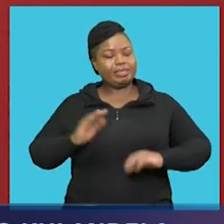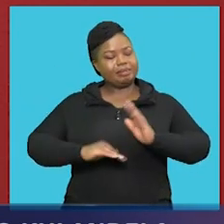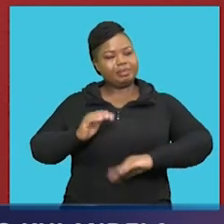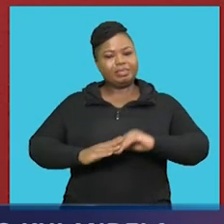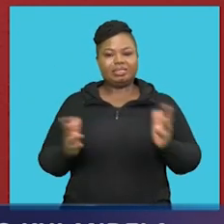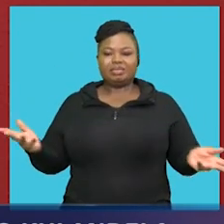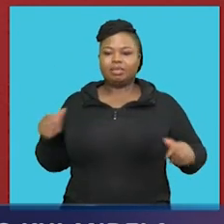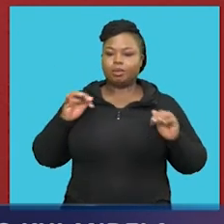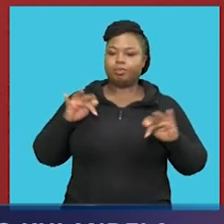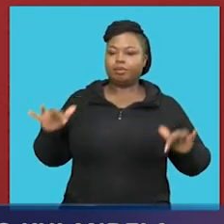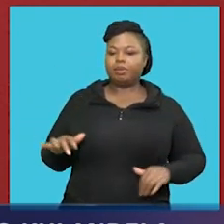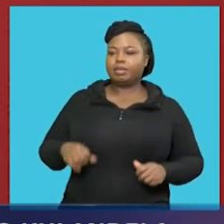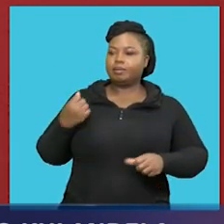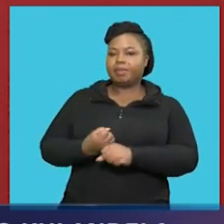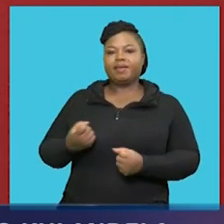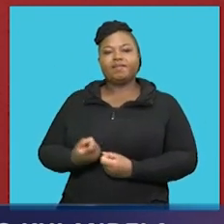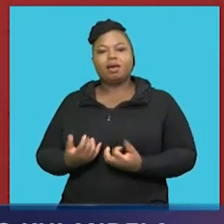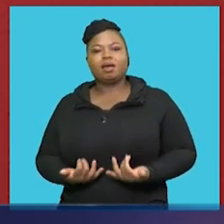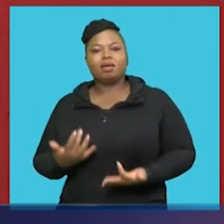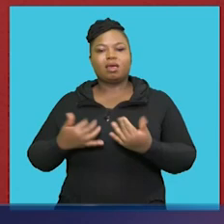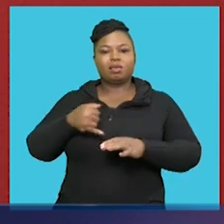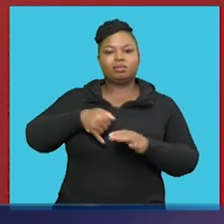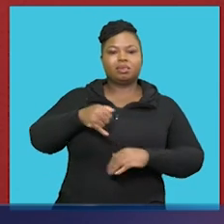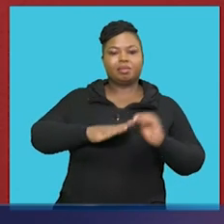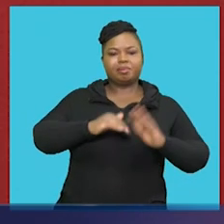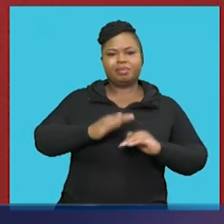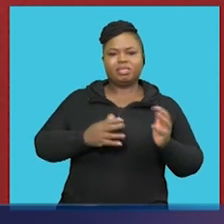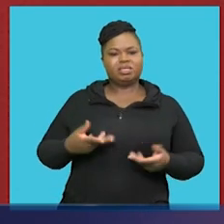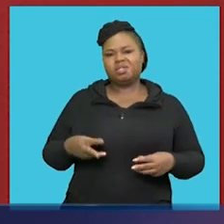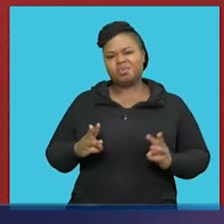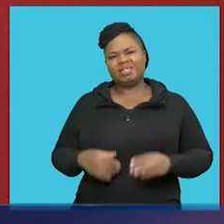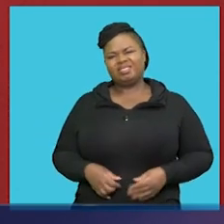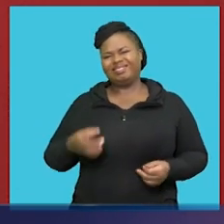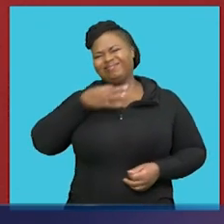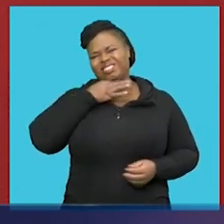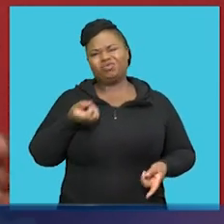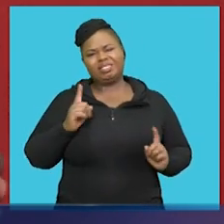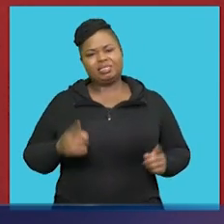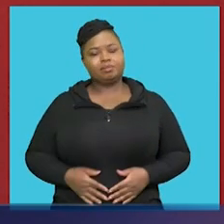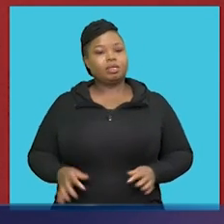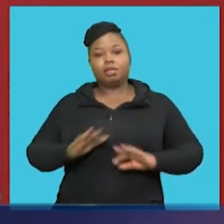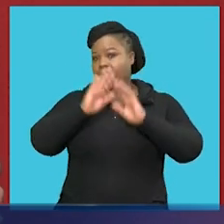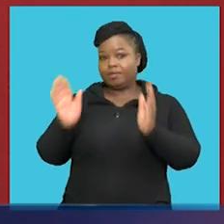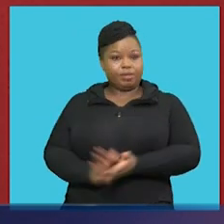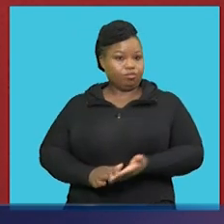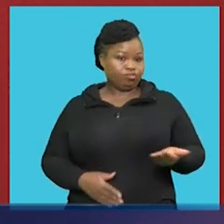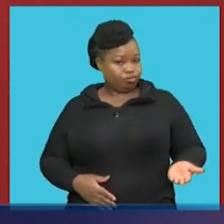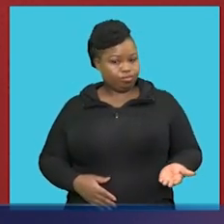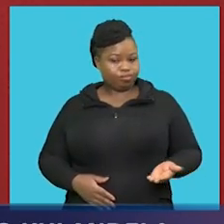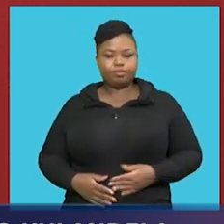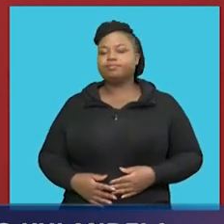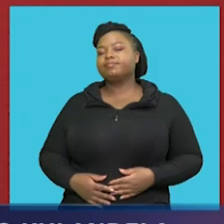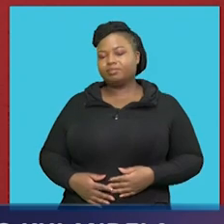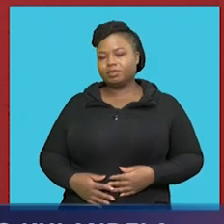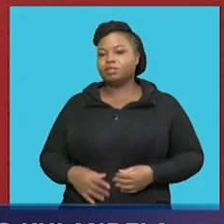buildings. People have to make fire, you know, in a way that pose hazard. All of that, you